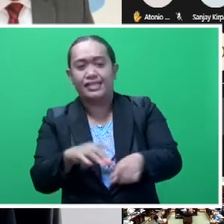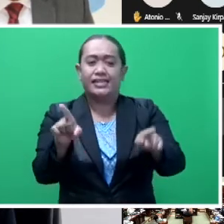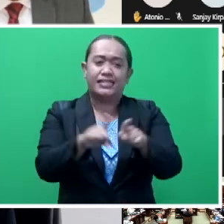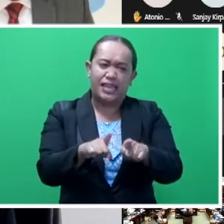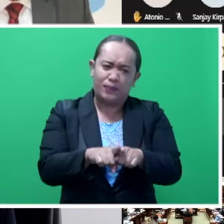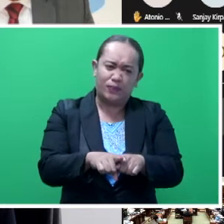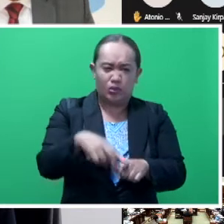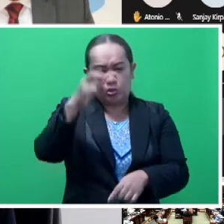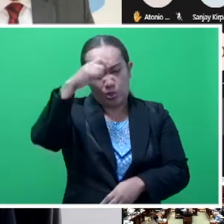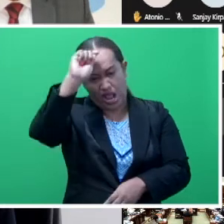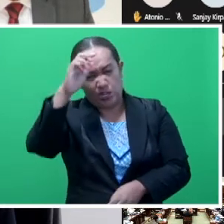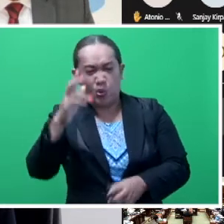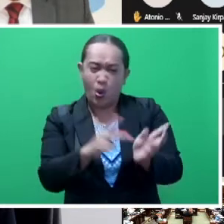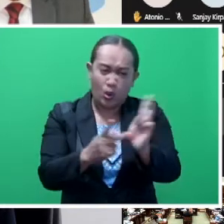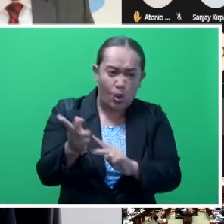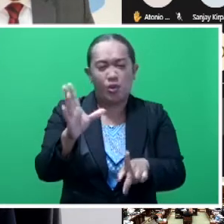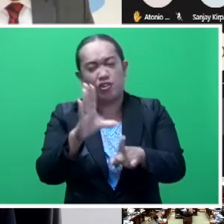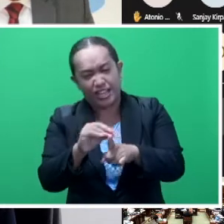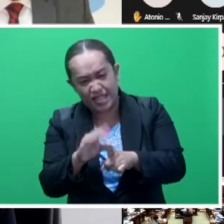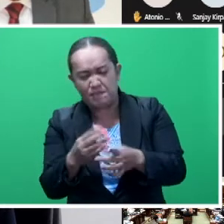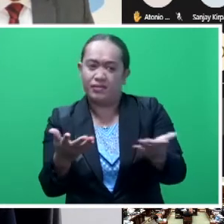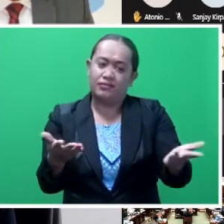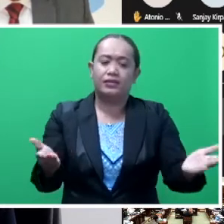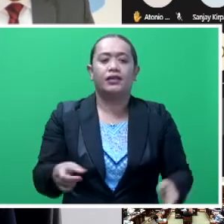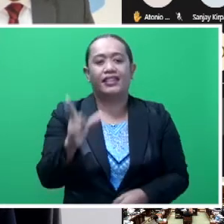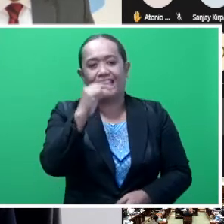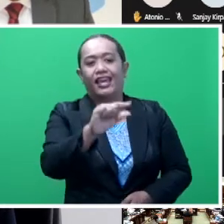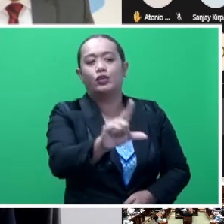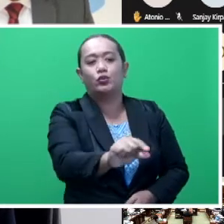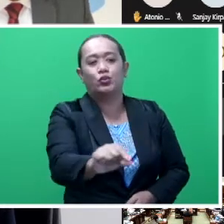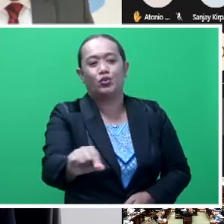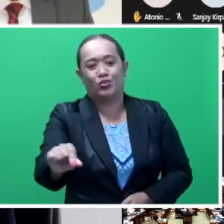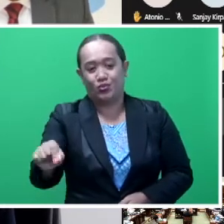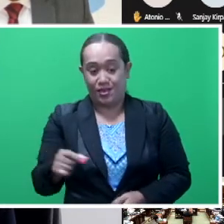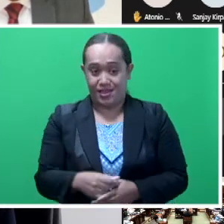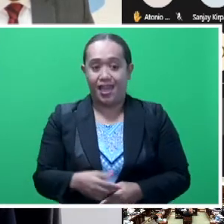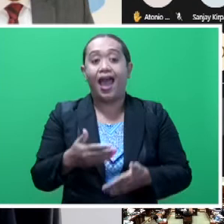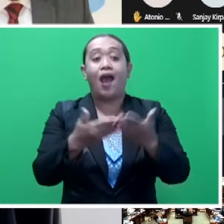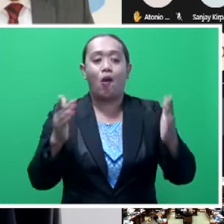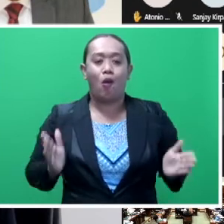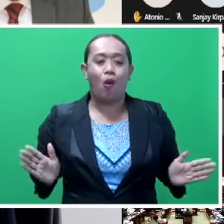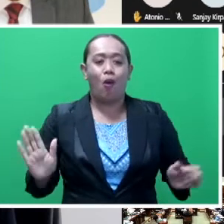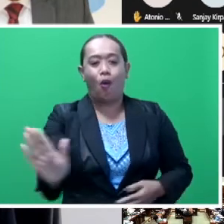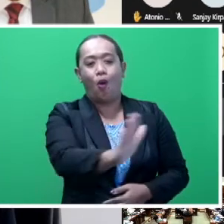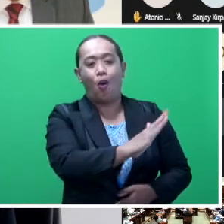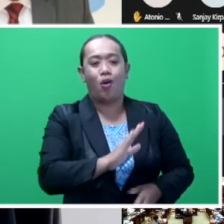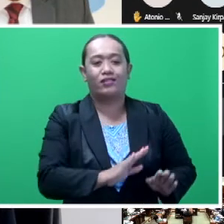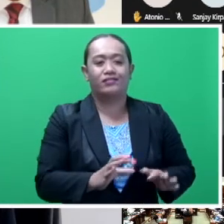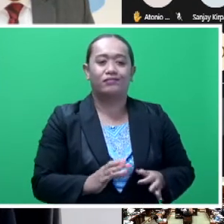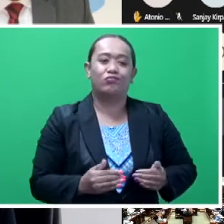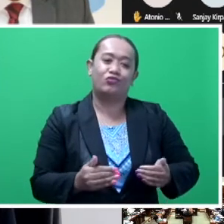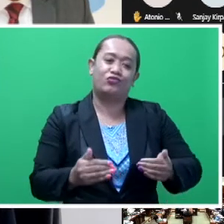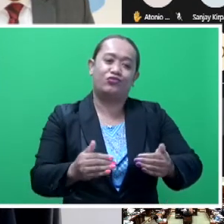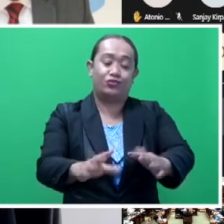on what we need to do so that we can move towards together in the new normal. Honorable Speaker,